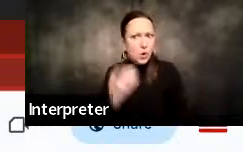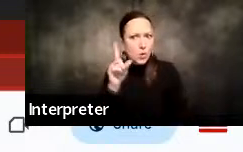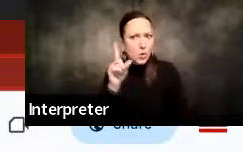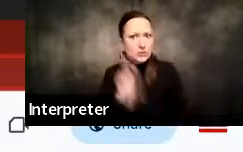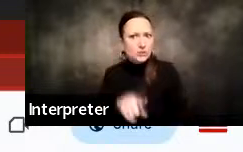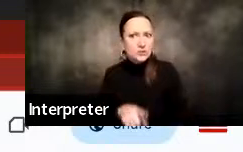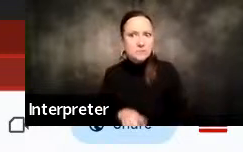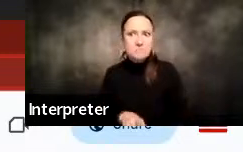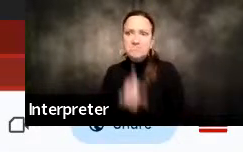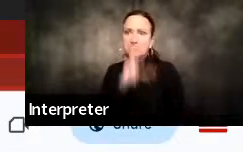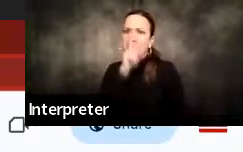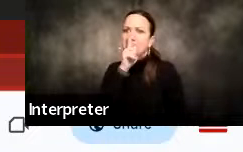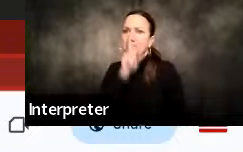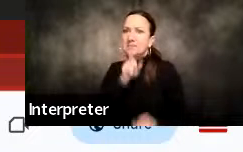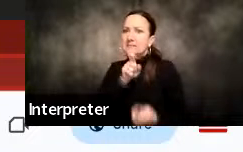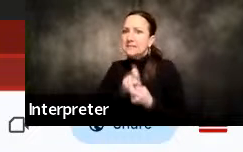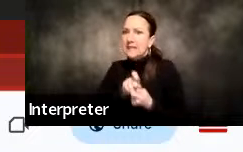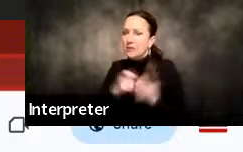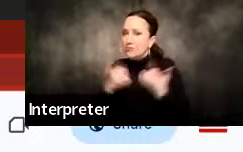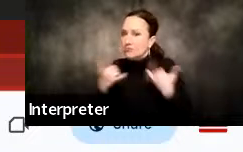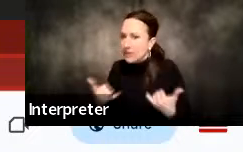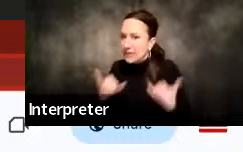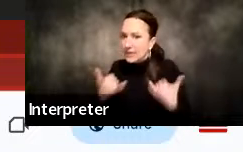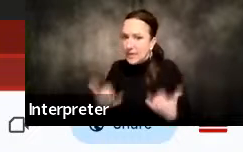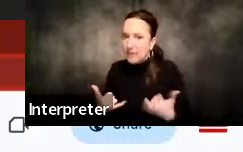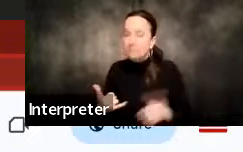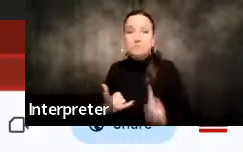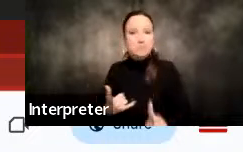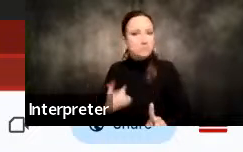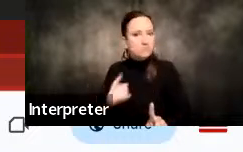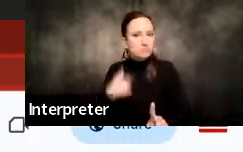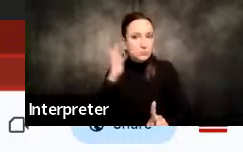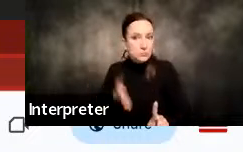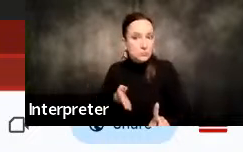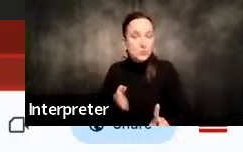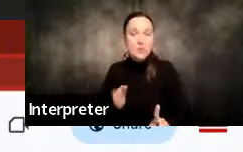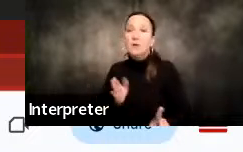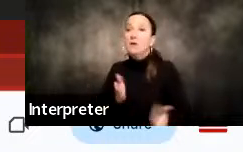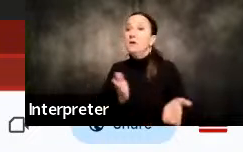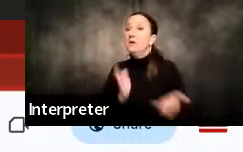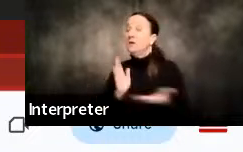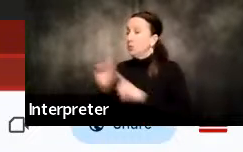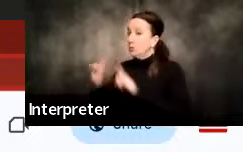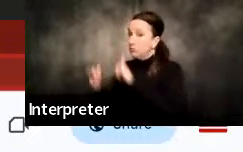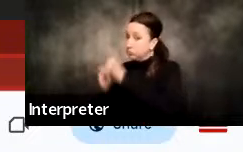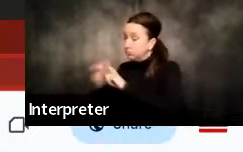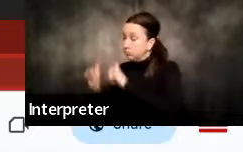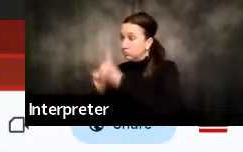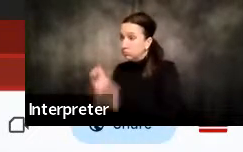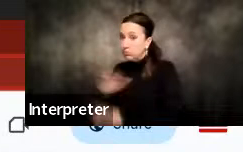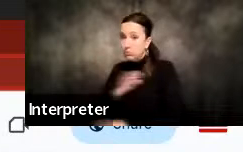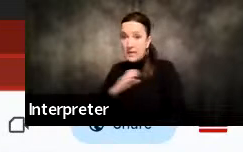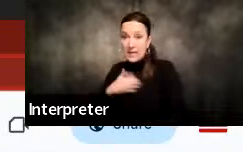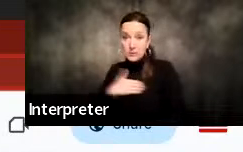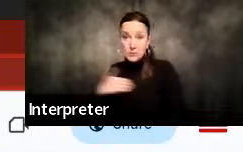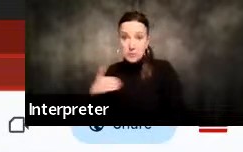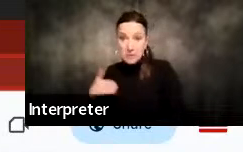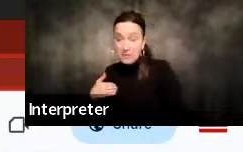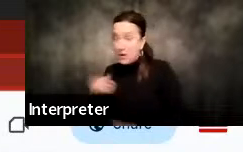I do not have an exact answer for you. But what I will do is I will bring that to his attention and I'll be able to get back